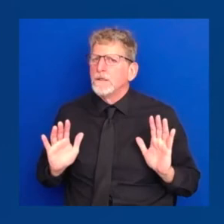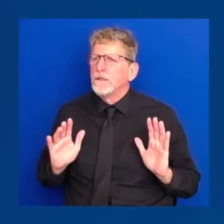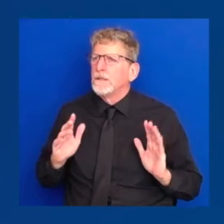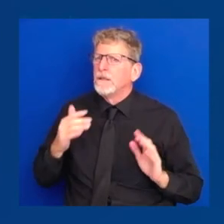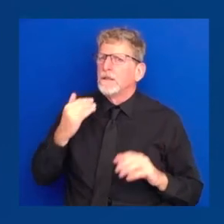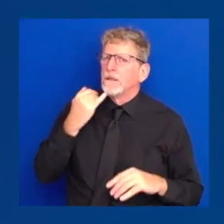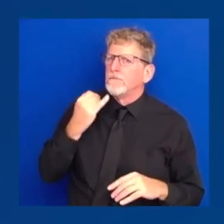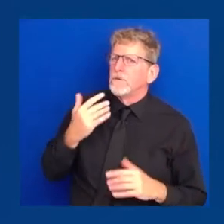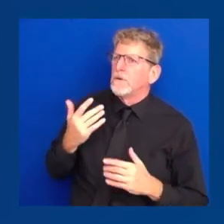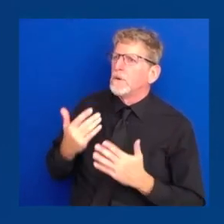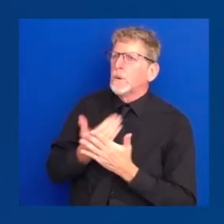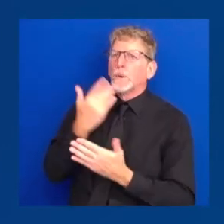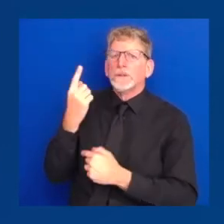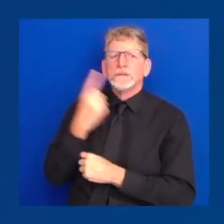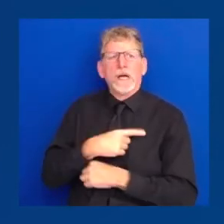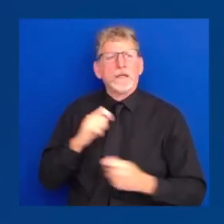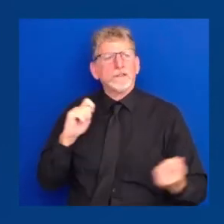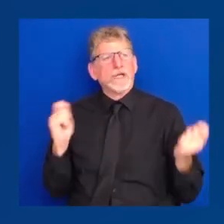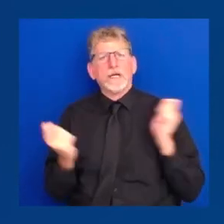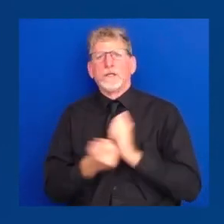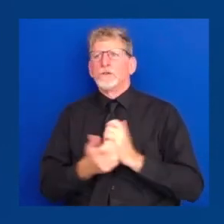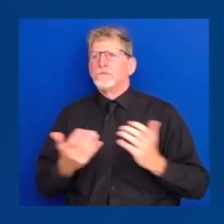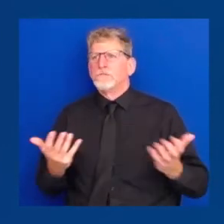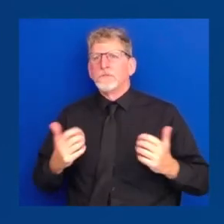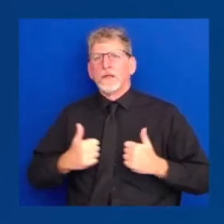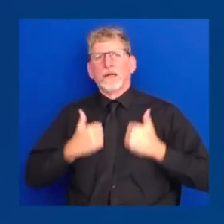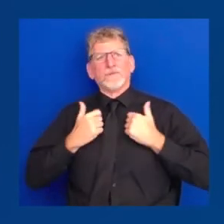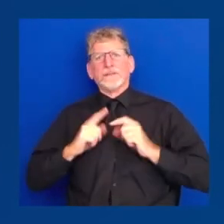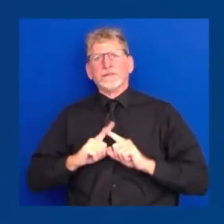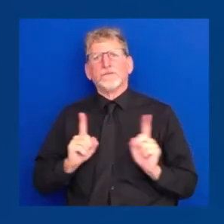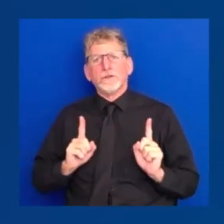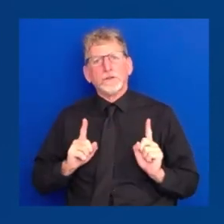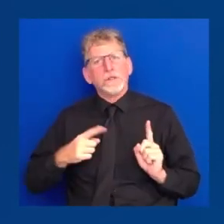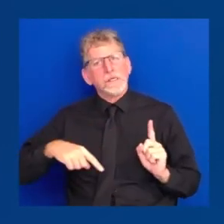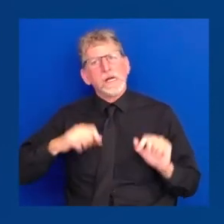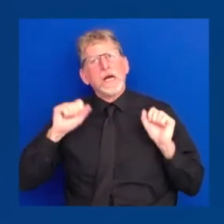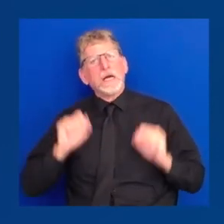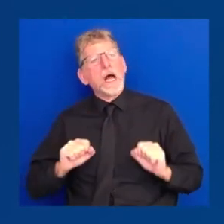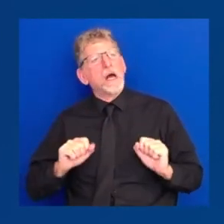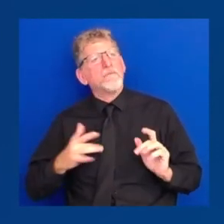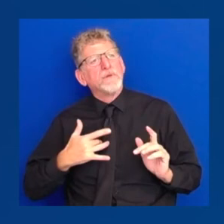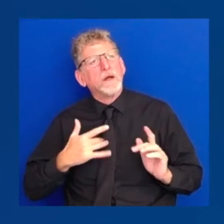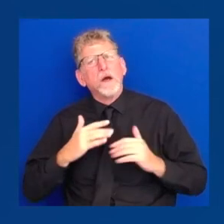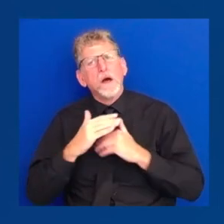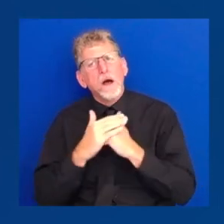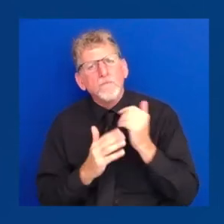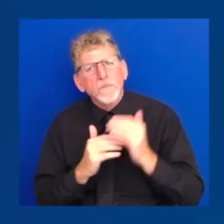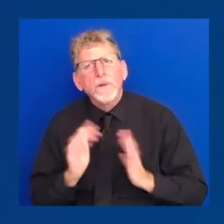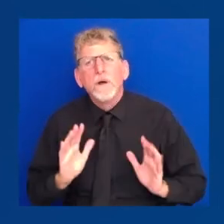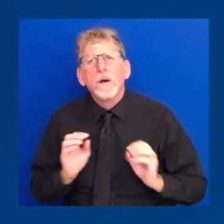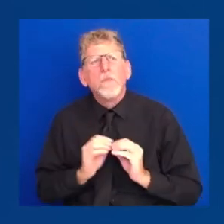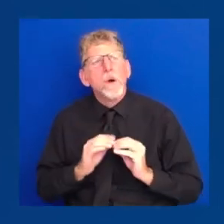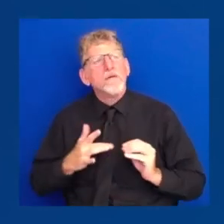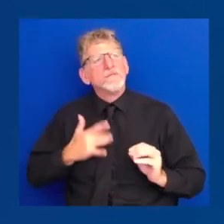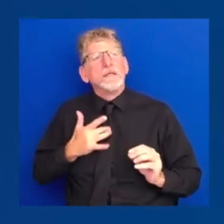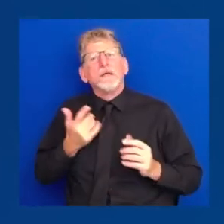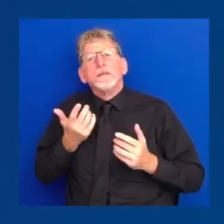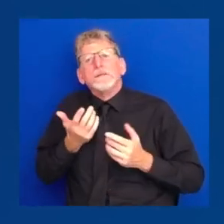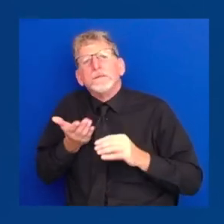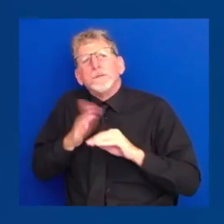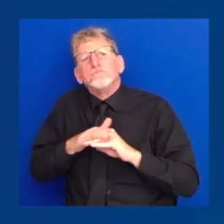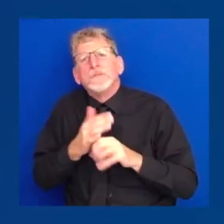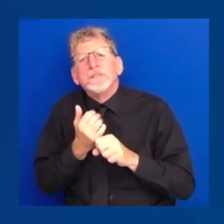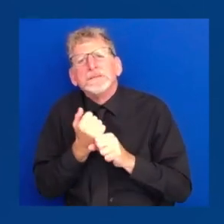we are in a position to move forward safely and to get back to our more normal routines. Today's plan has been in the making for a